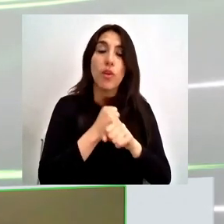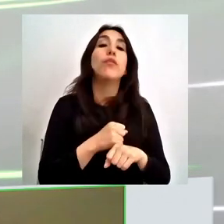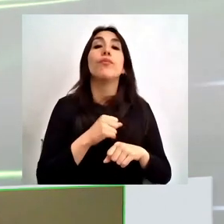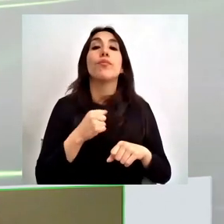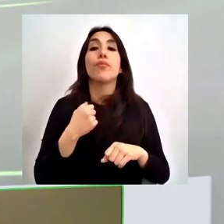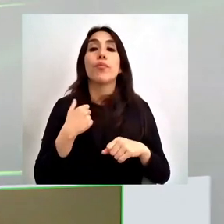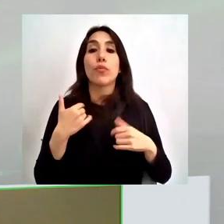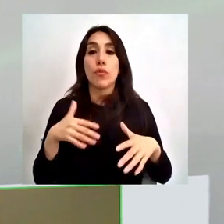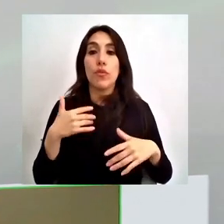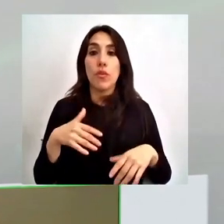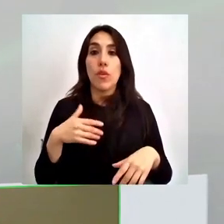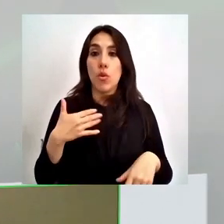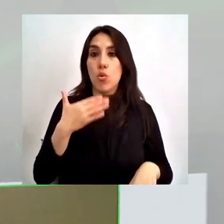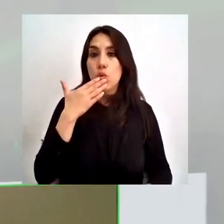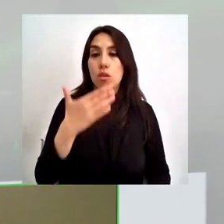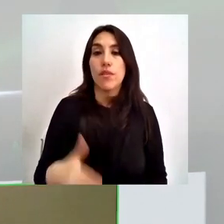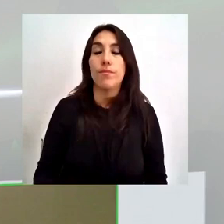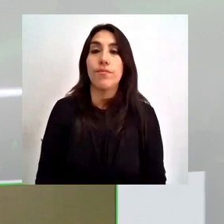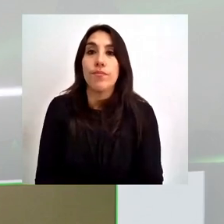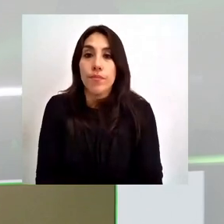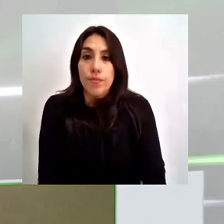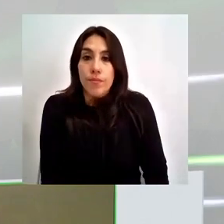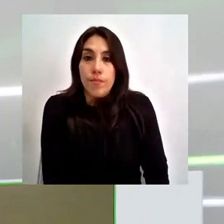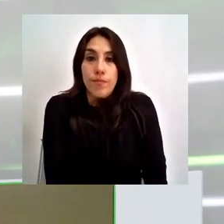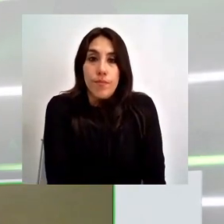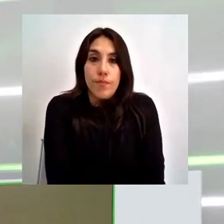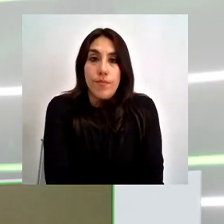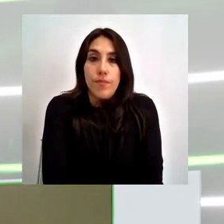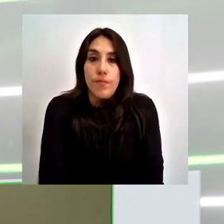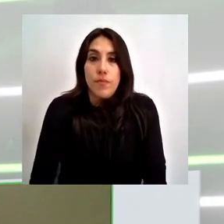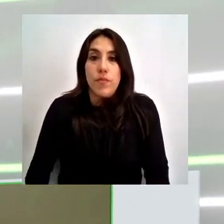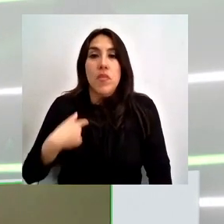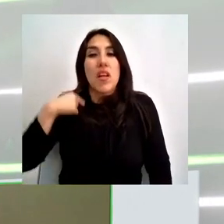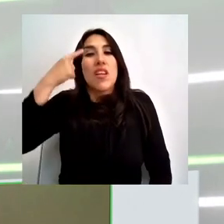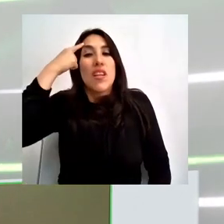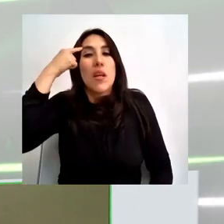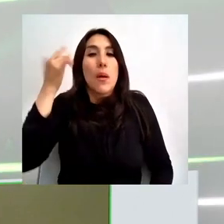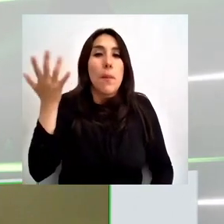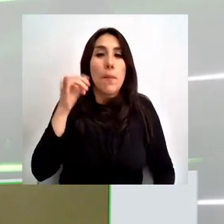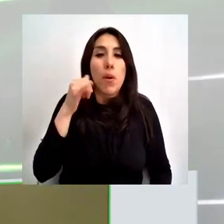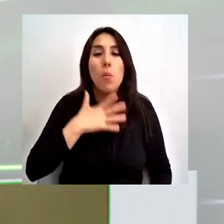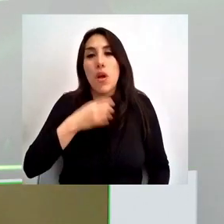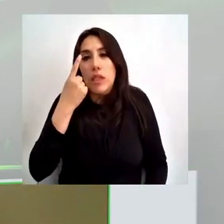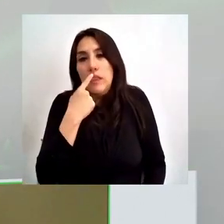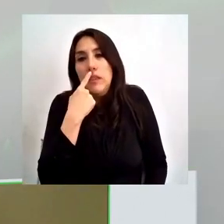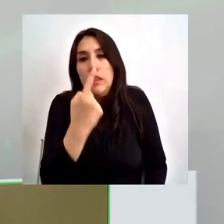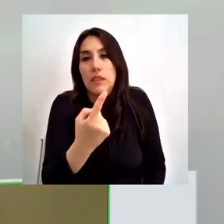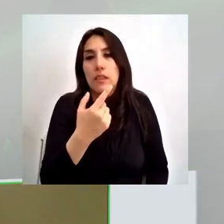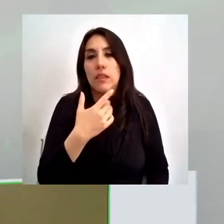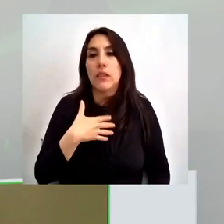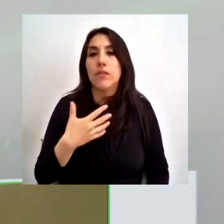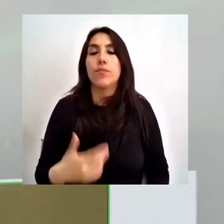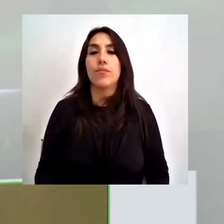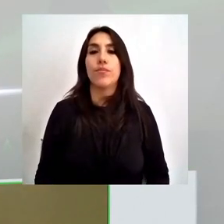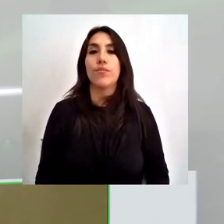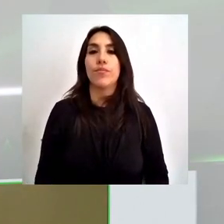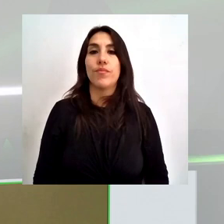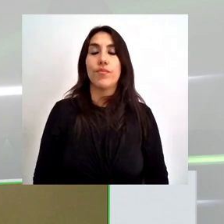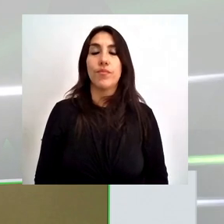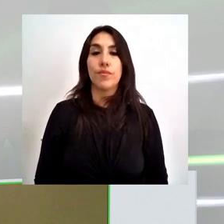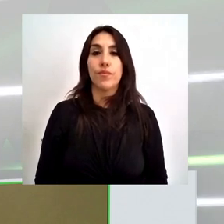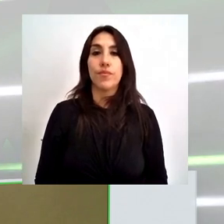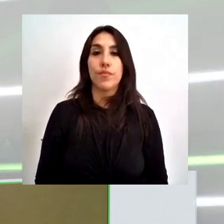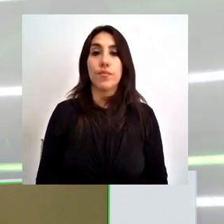I think that I would just say also that the one thing that I liked about the OECD data was